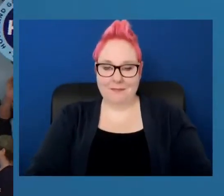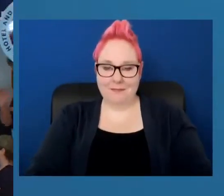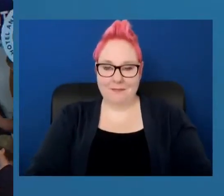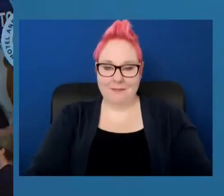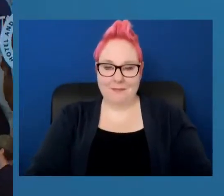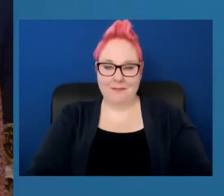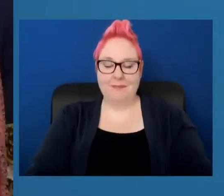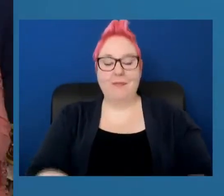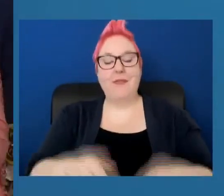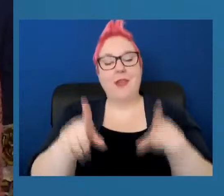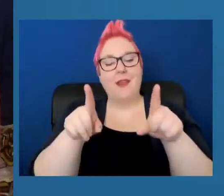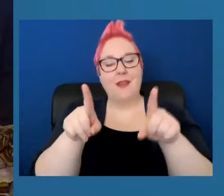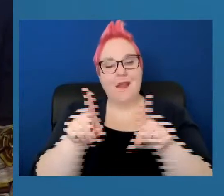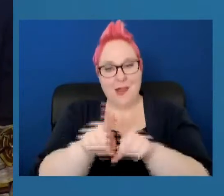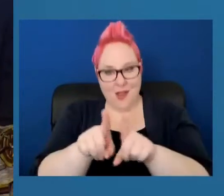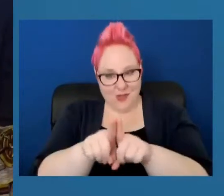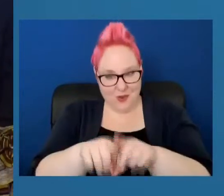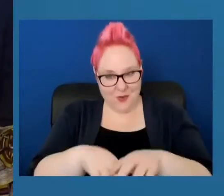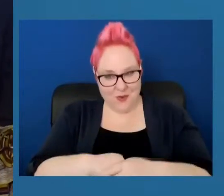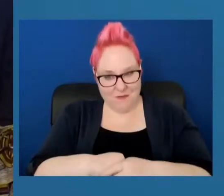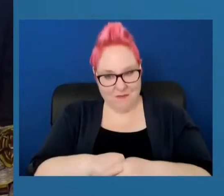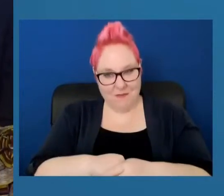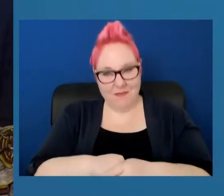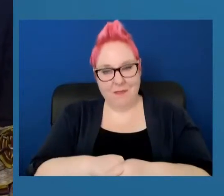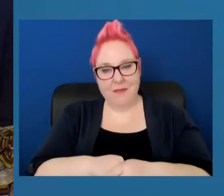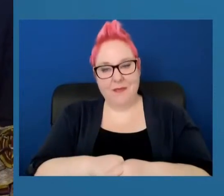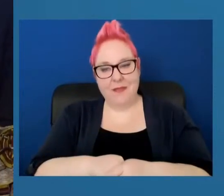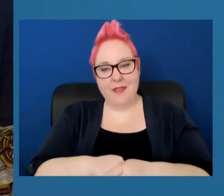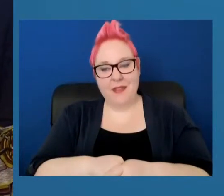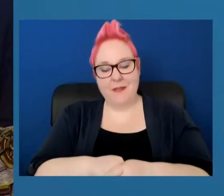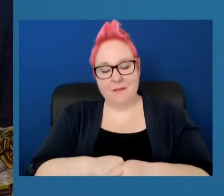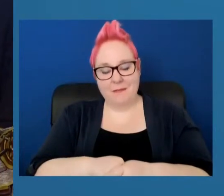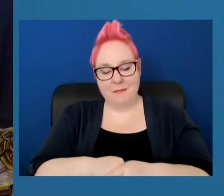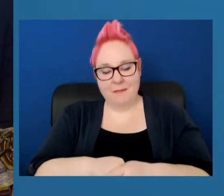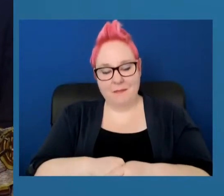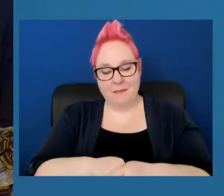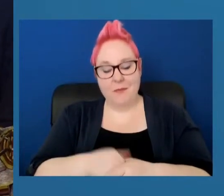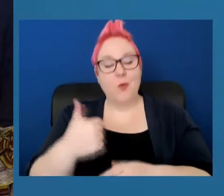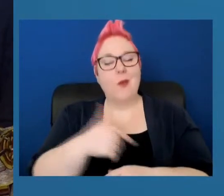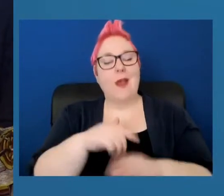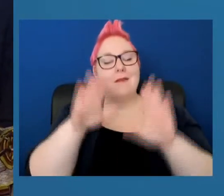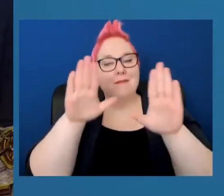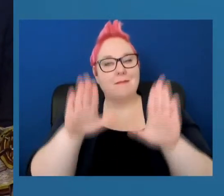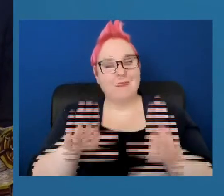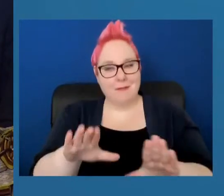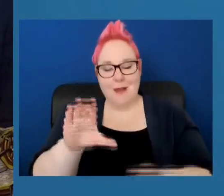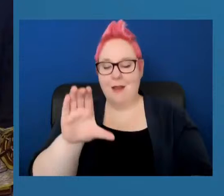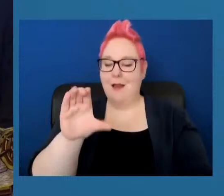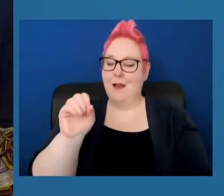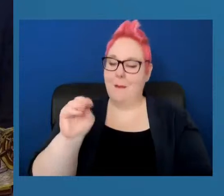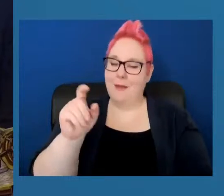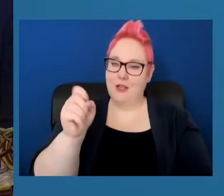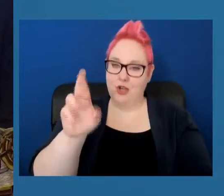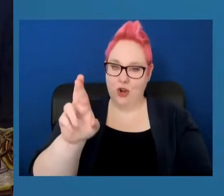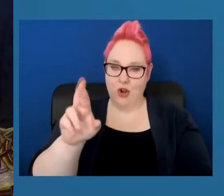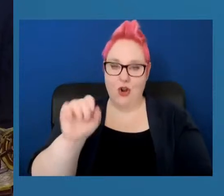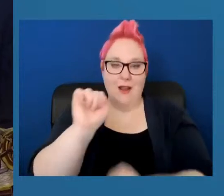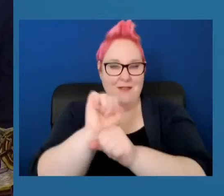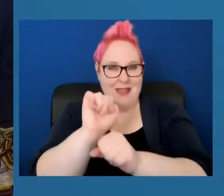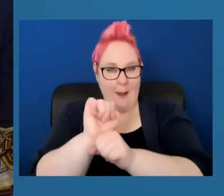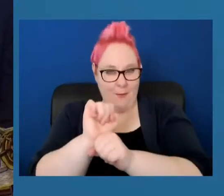Also, we have an extraordinary Commissioner of Labor who harkens